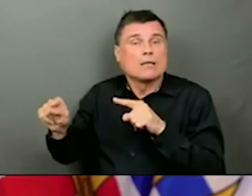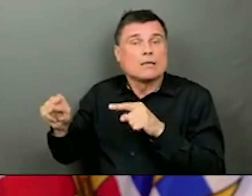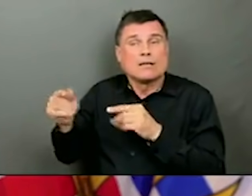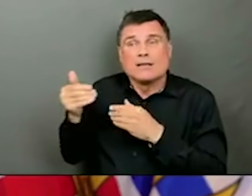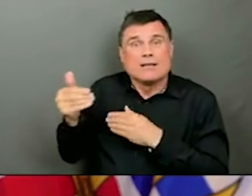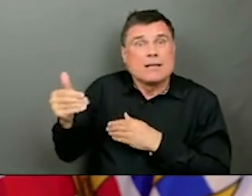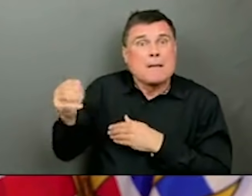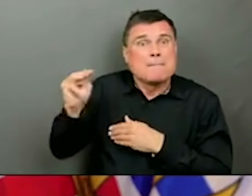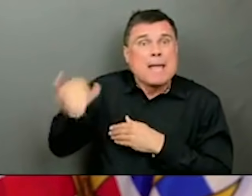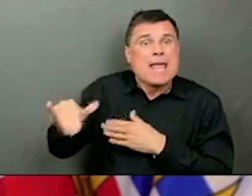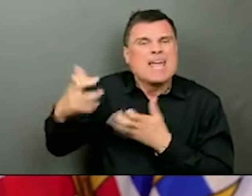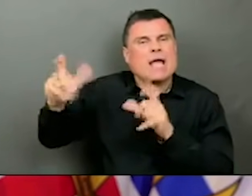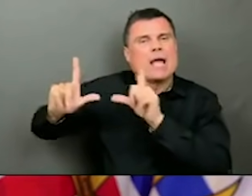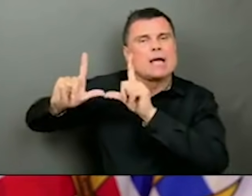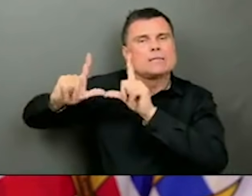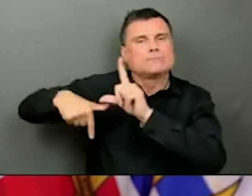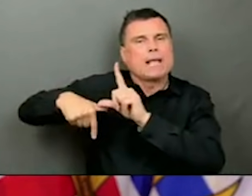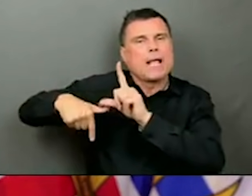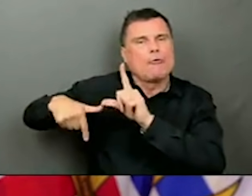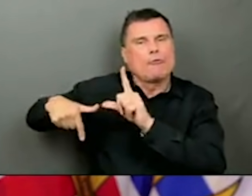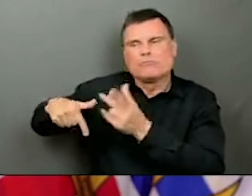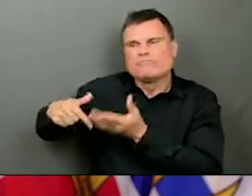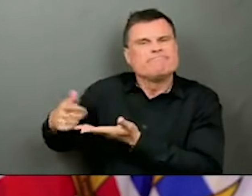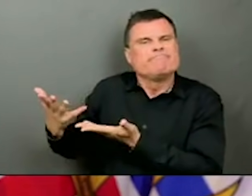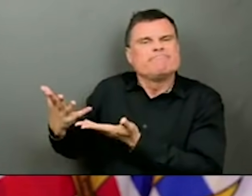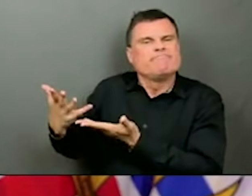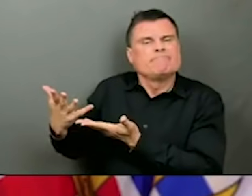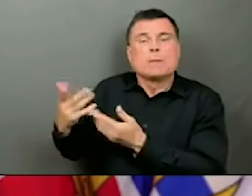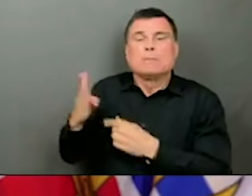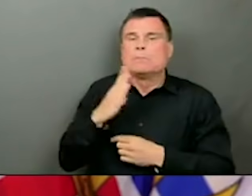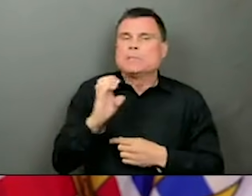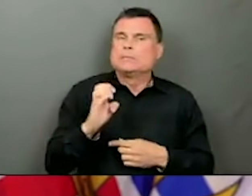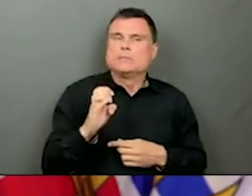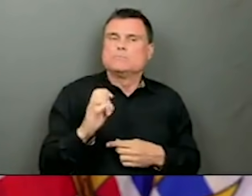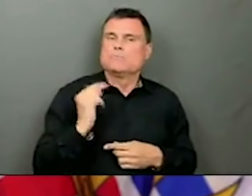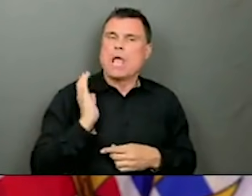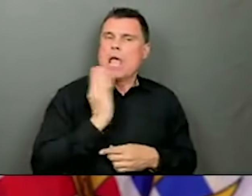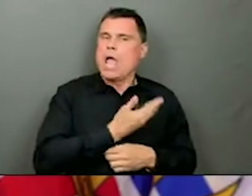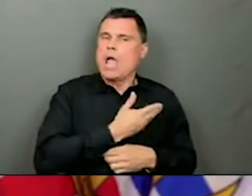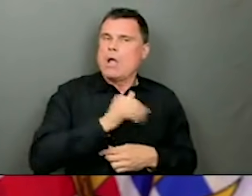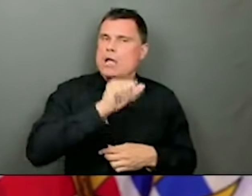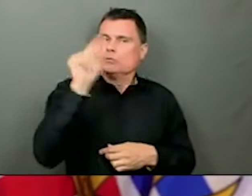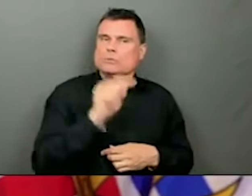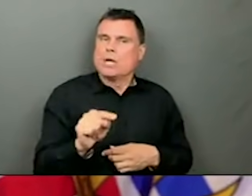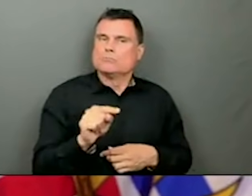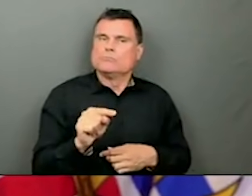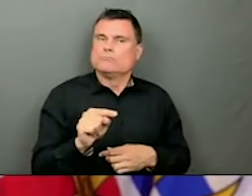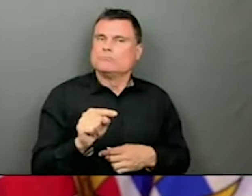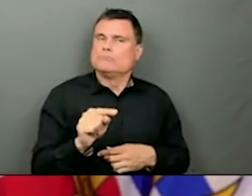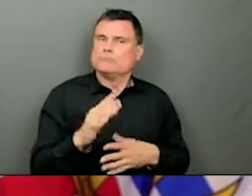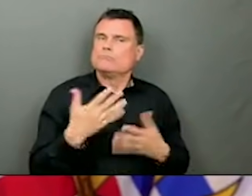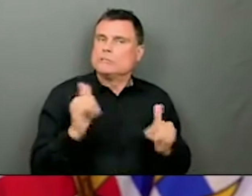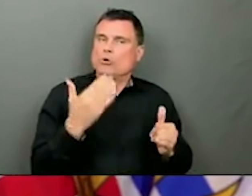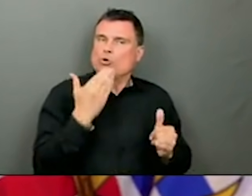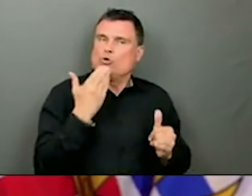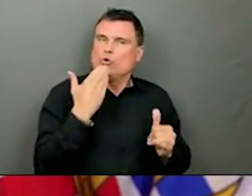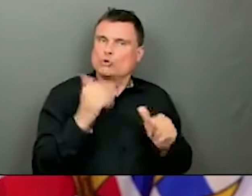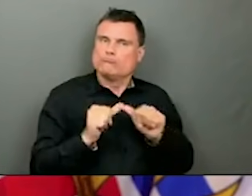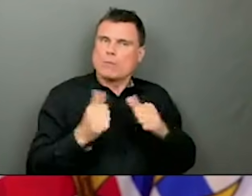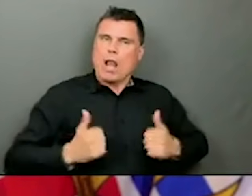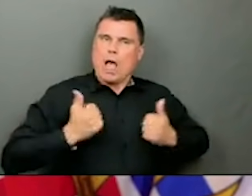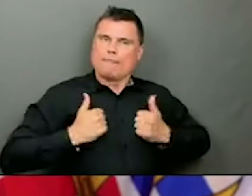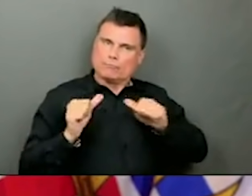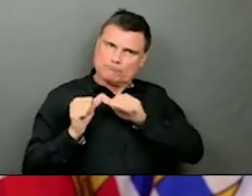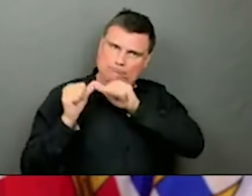that expired early on in May, and we now have vaccine ready and waiting for people for their dose 2, that we